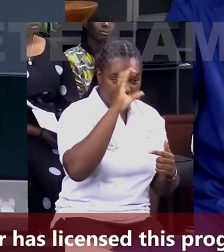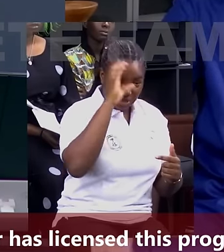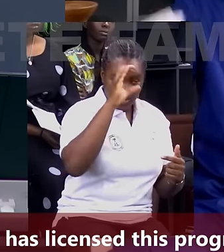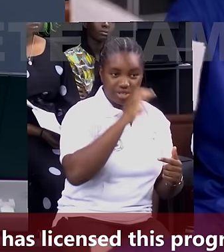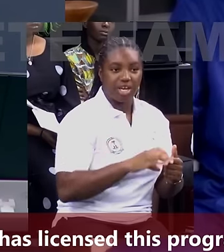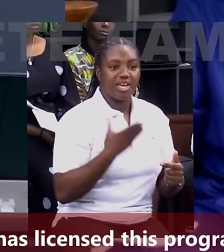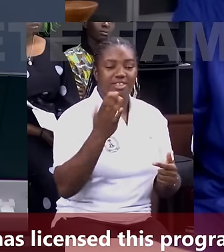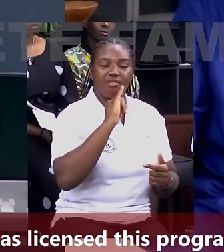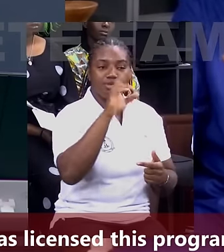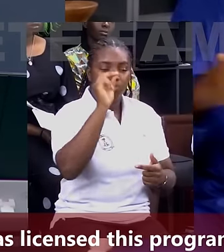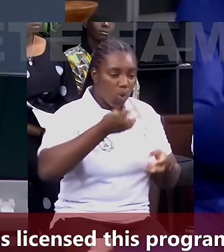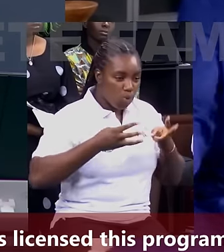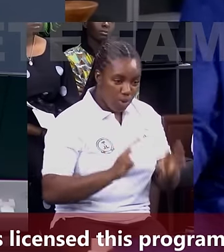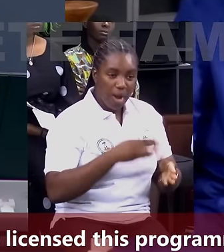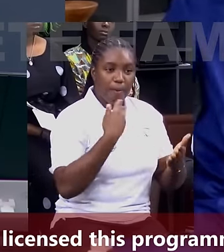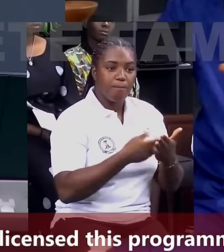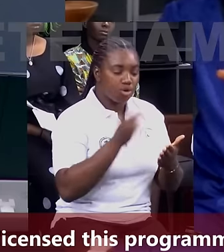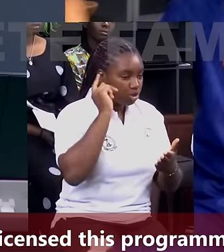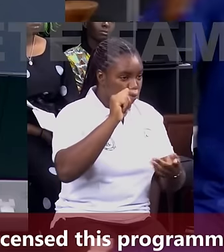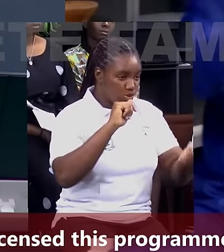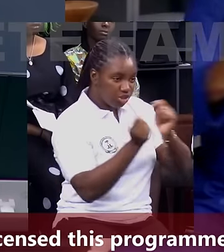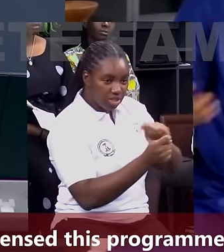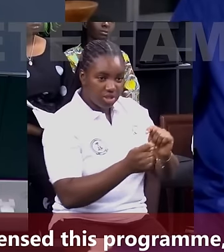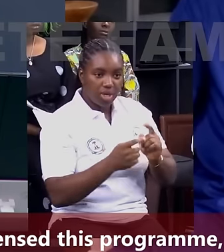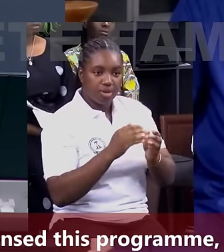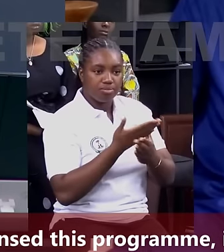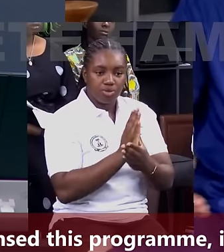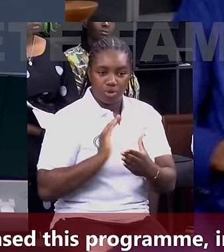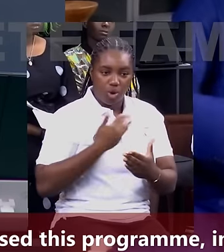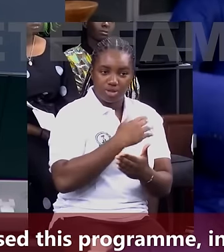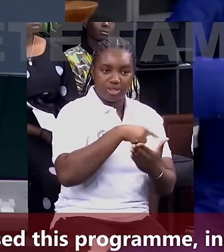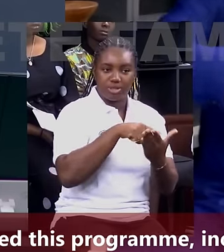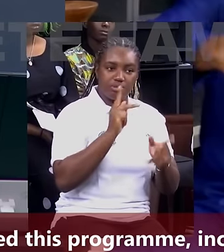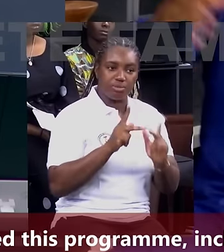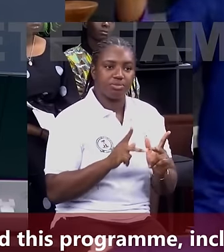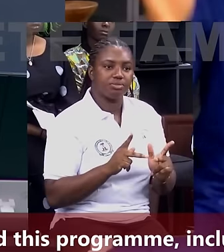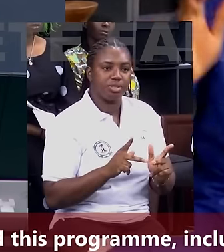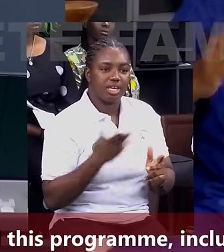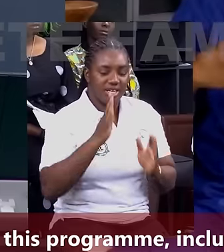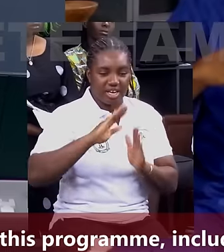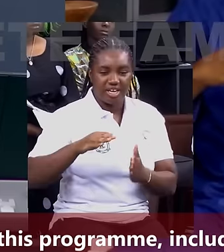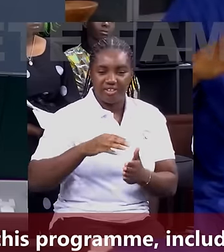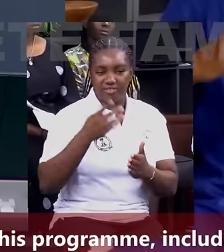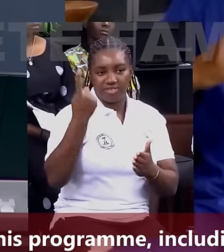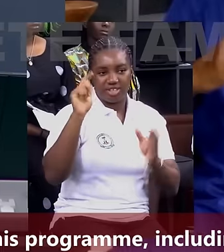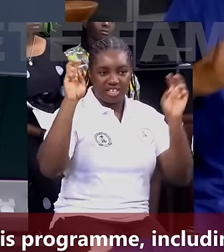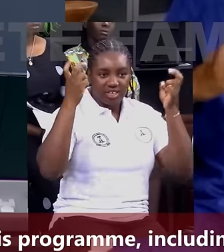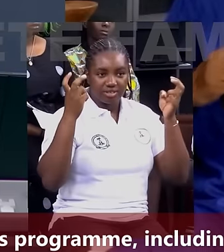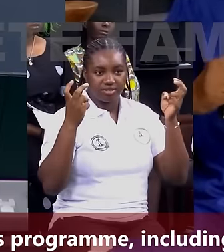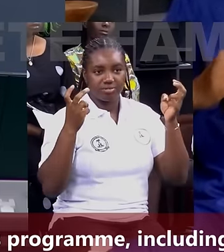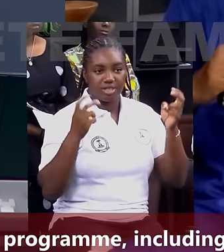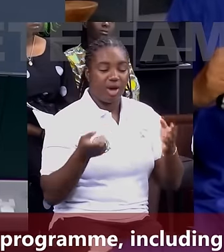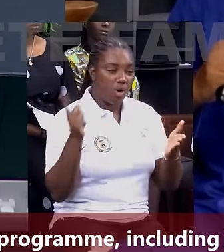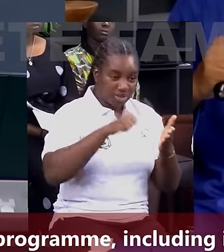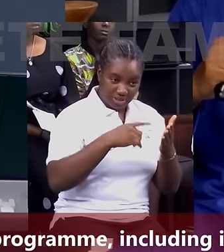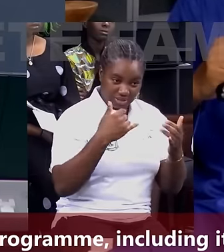said there is nowhere money will exchange hands between us and these people. They just left the case. They said there's no merit. Till